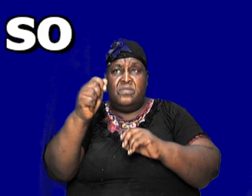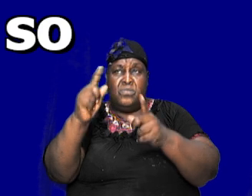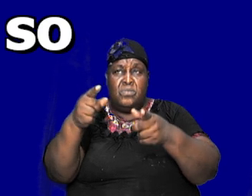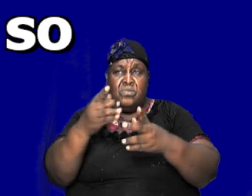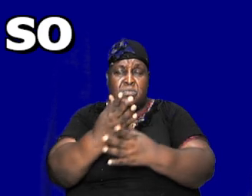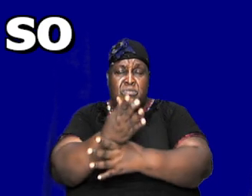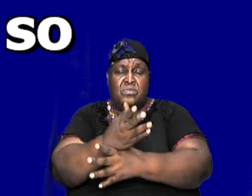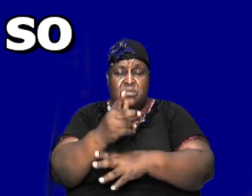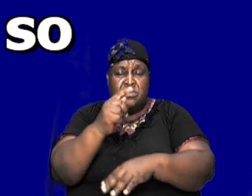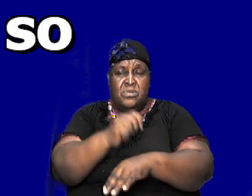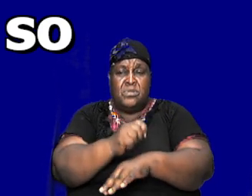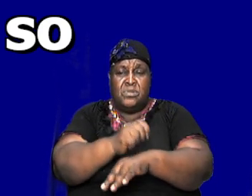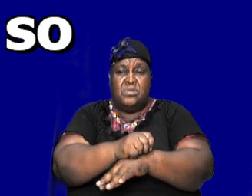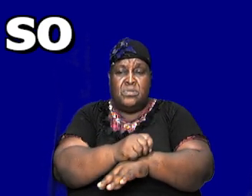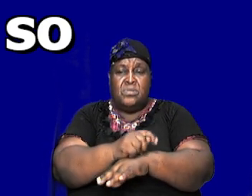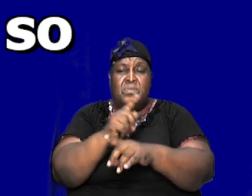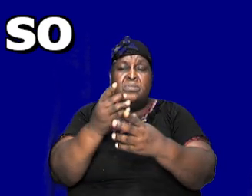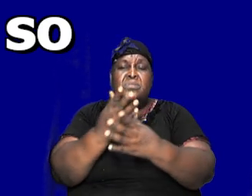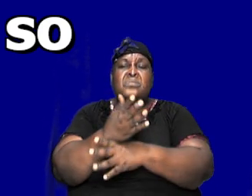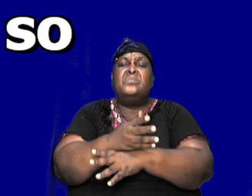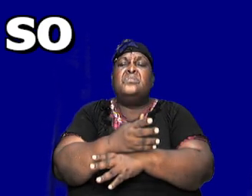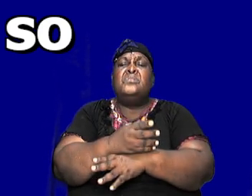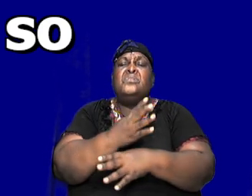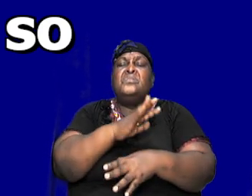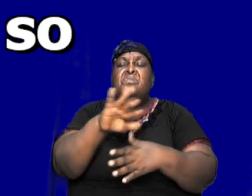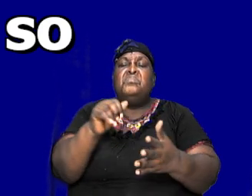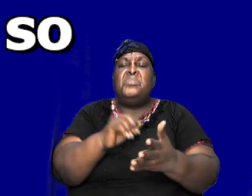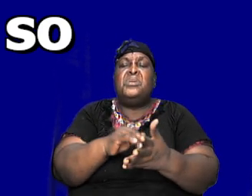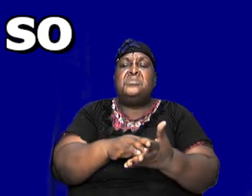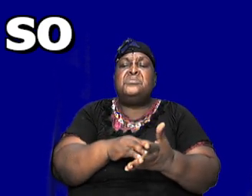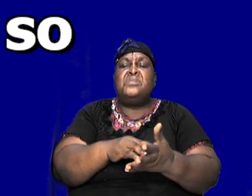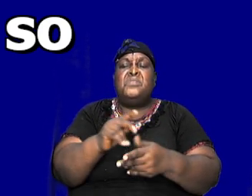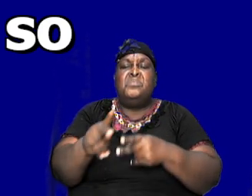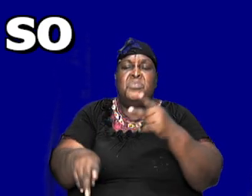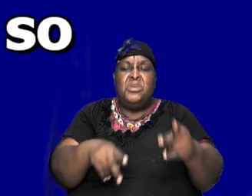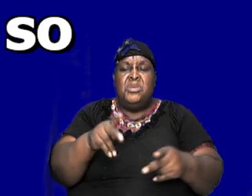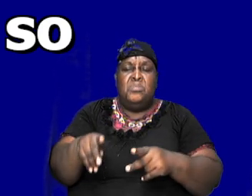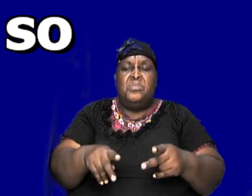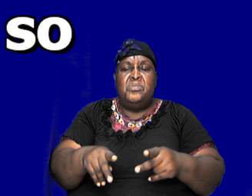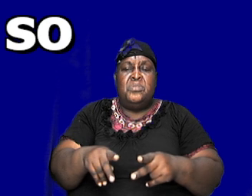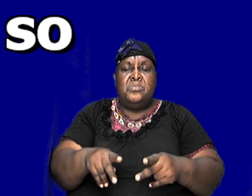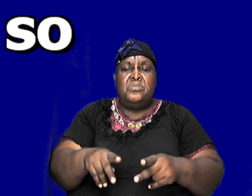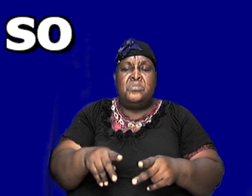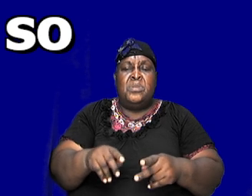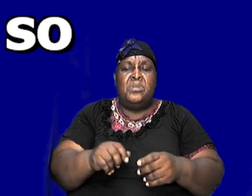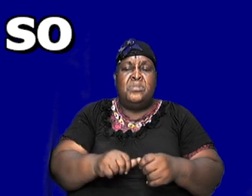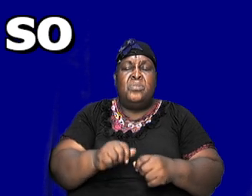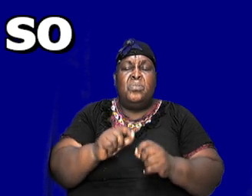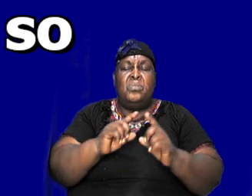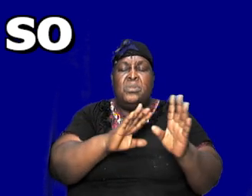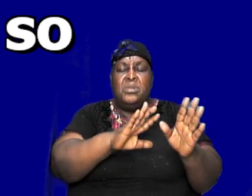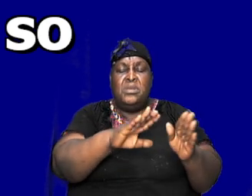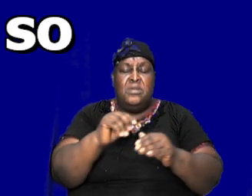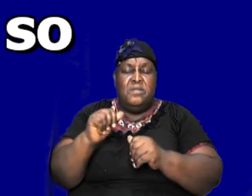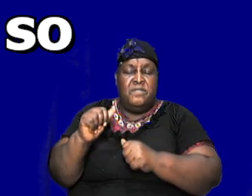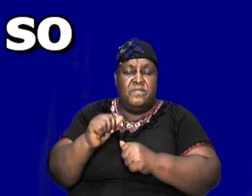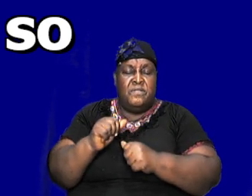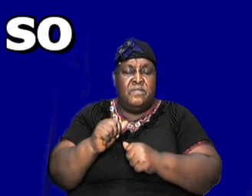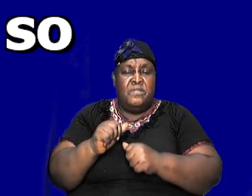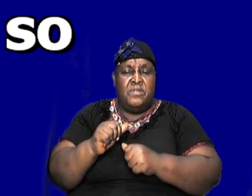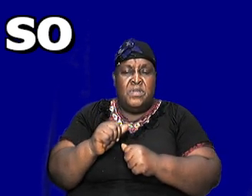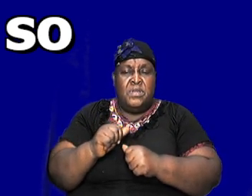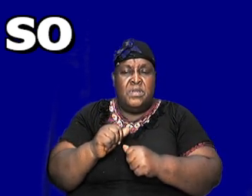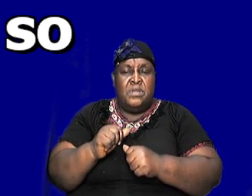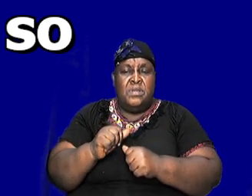through the midst of them, and so passed by. So this is an account of, you